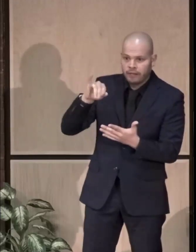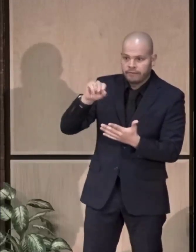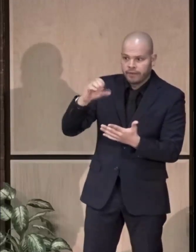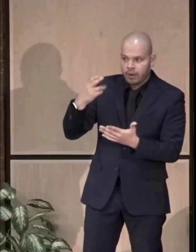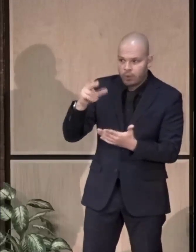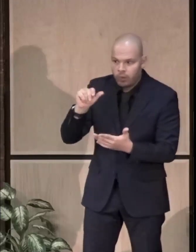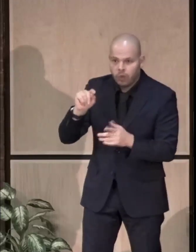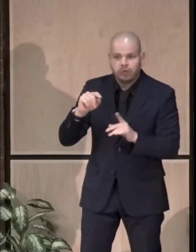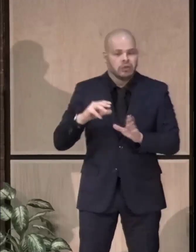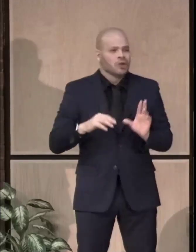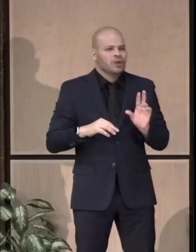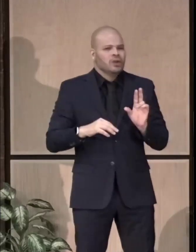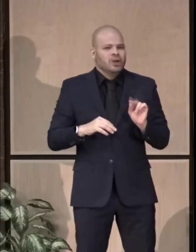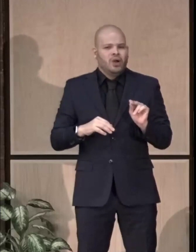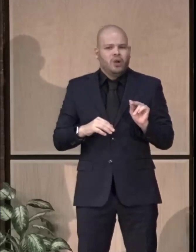that.